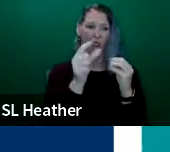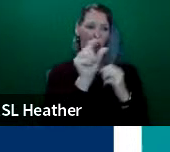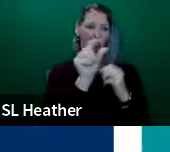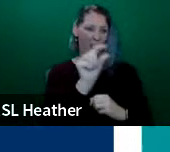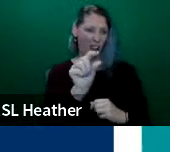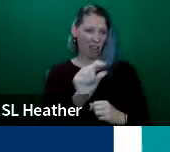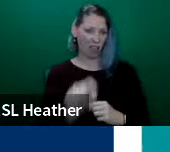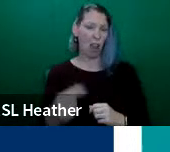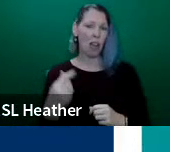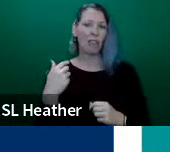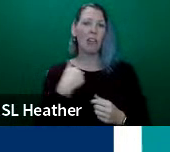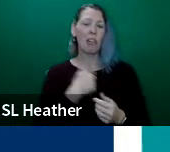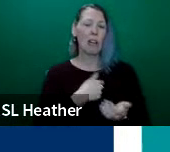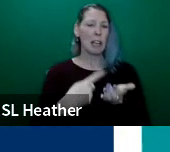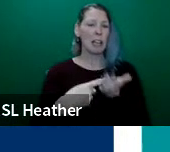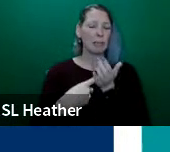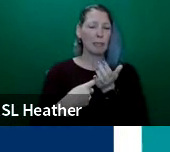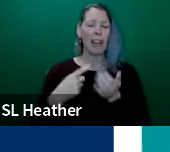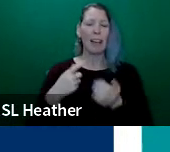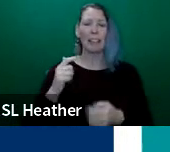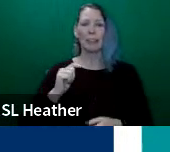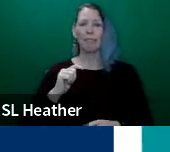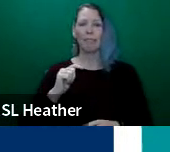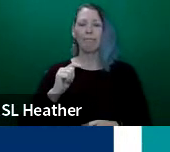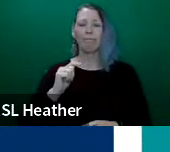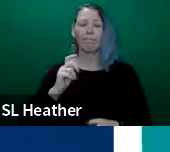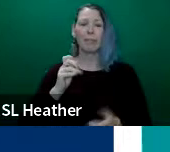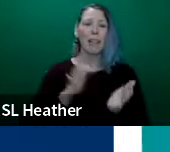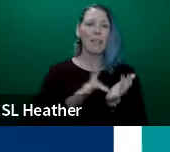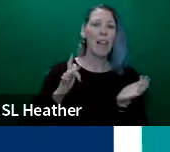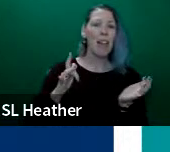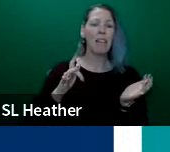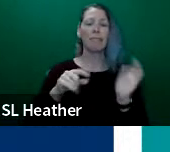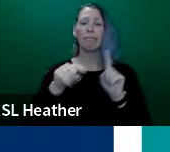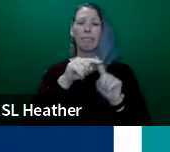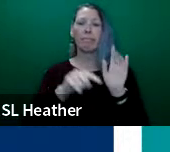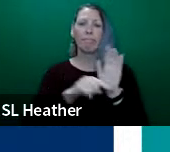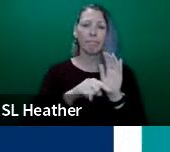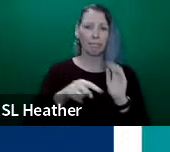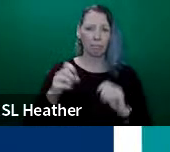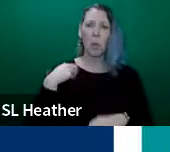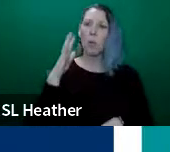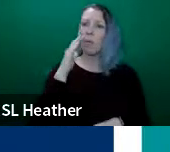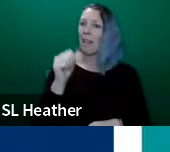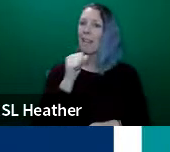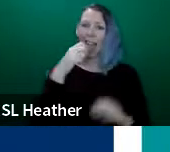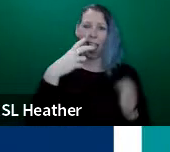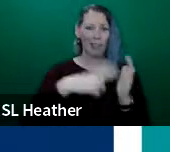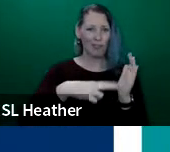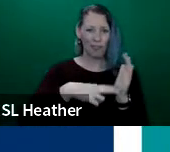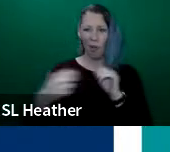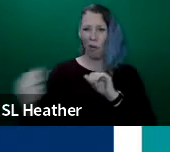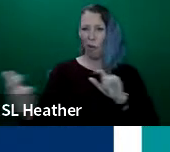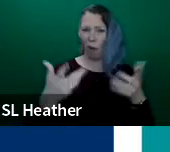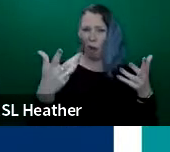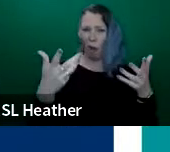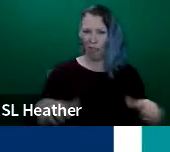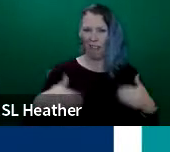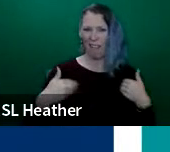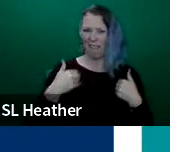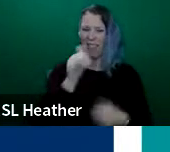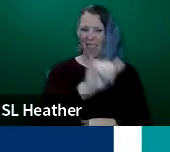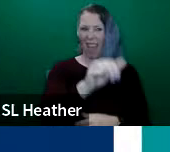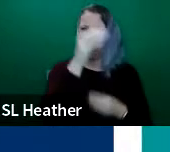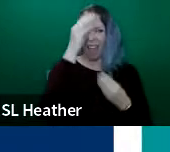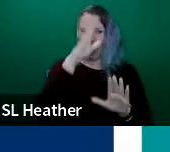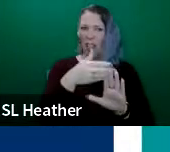go through the trade-offs and benefits of our auxiliary lane discussion today. So I'm not going to read these. I think everybody's kind of got this information in advance. So we'll